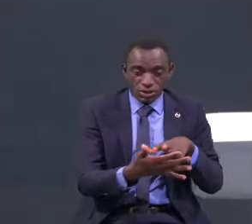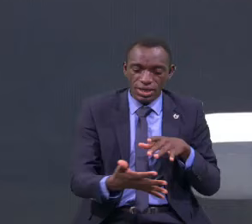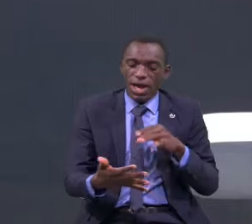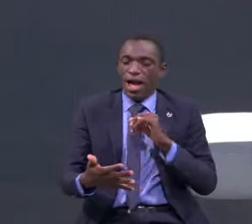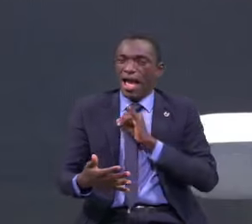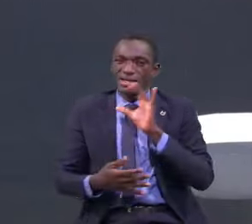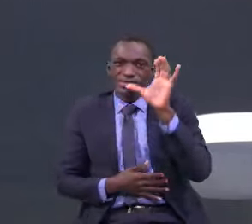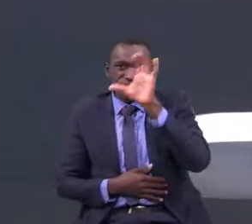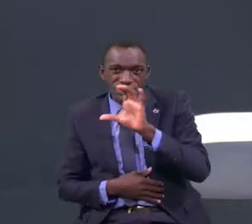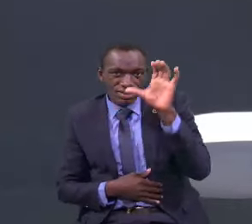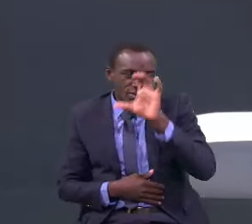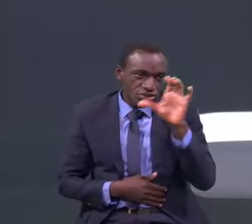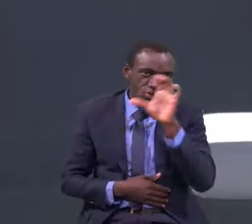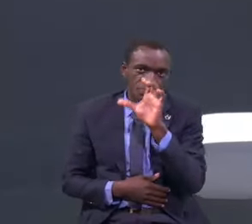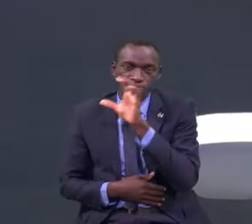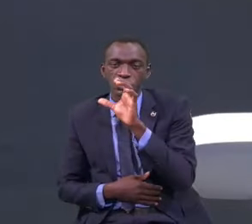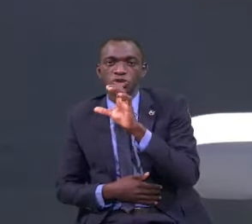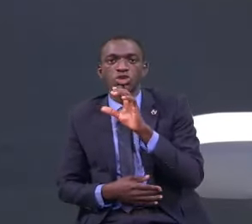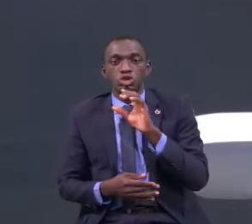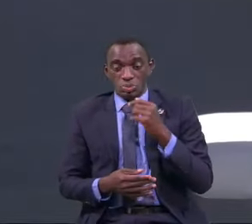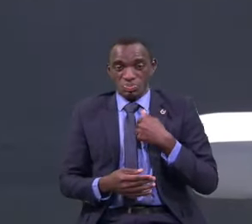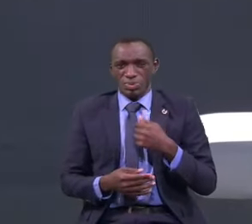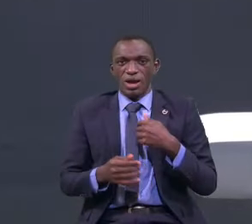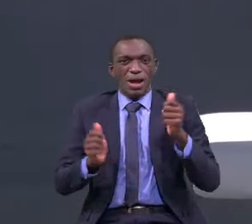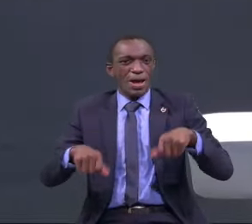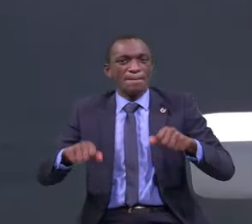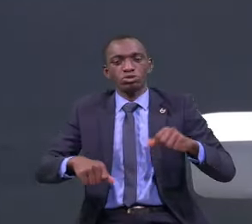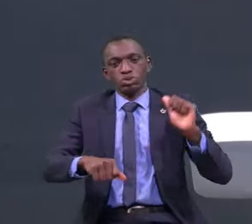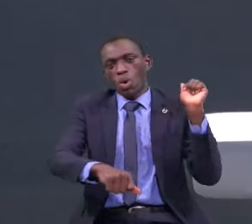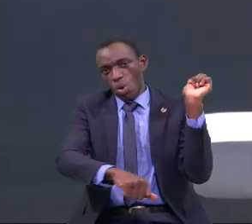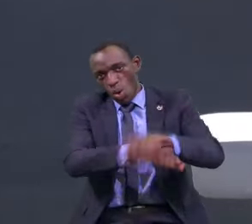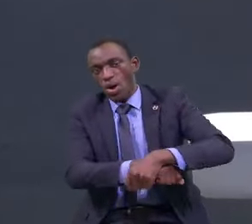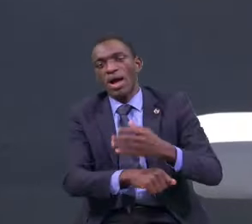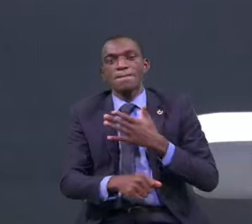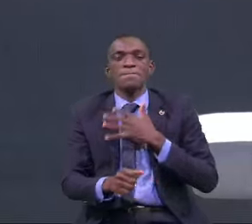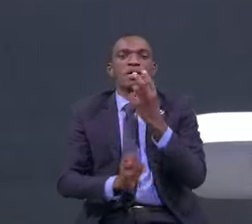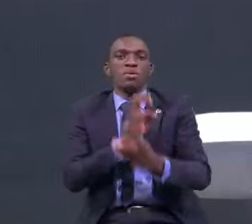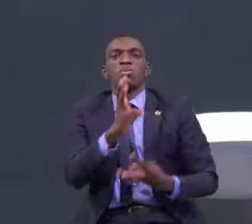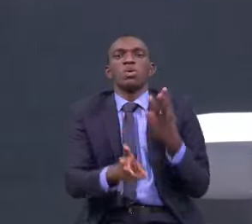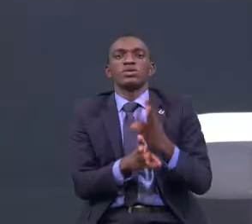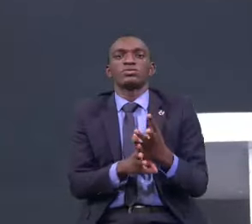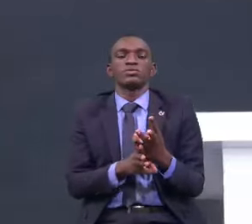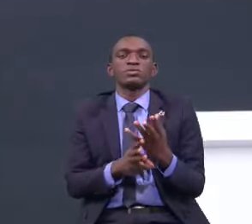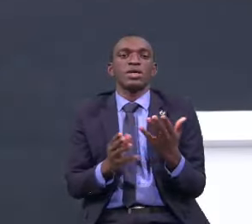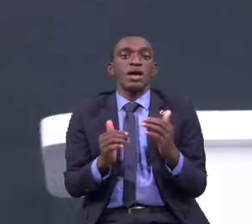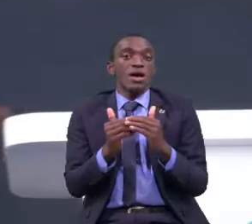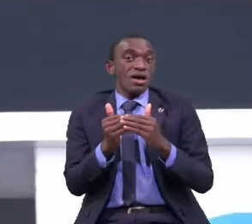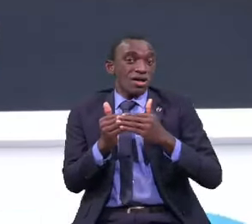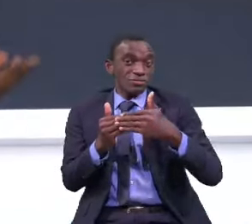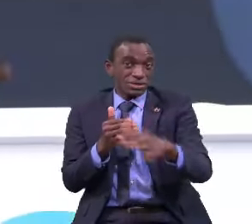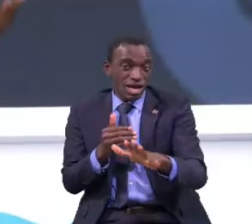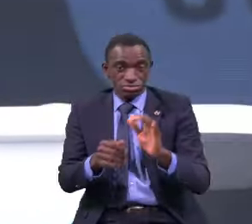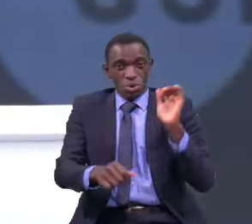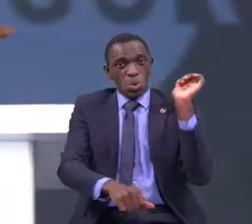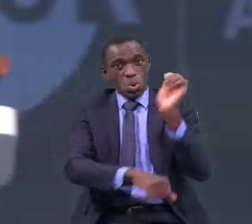I'll be able to subdue my world. Having subdued my